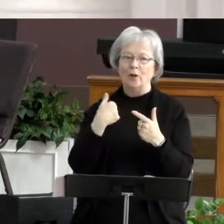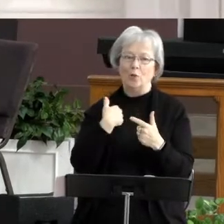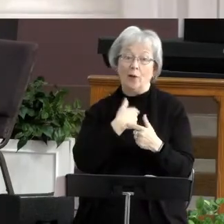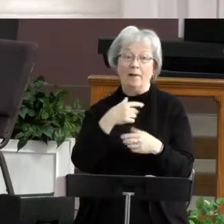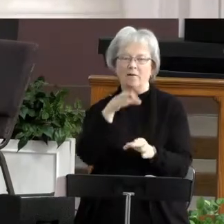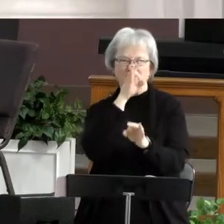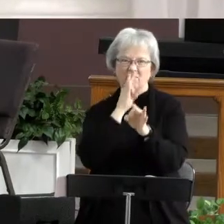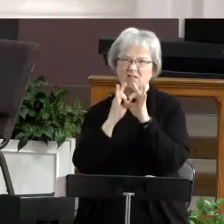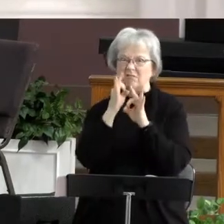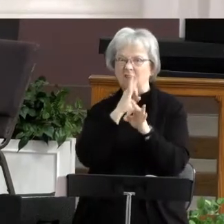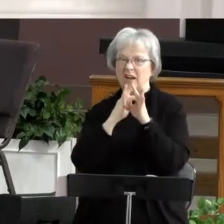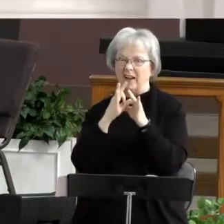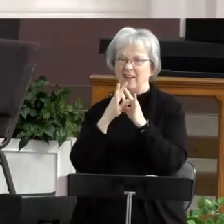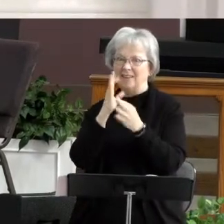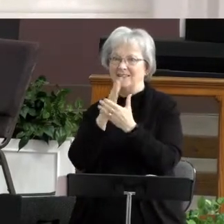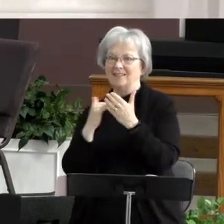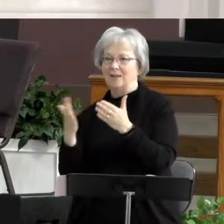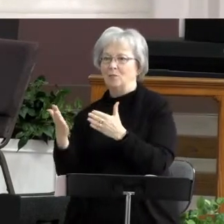frustrated.